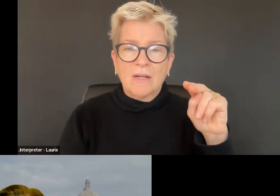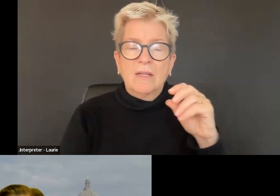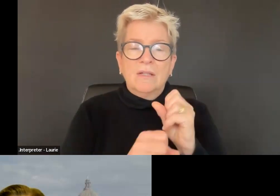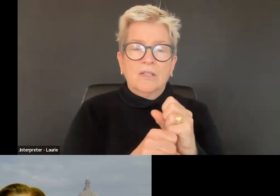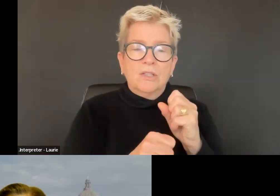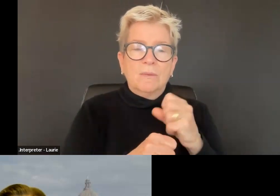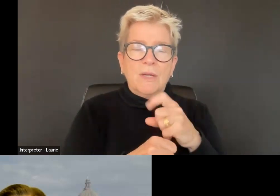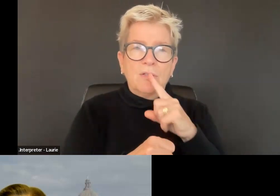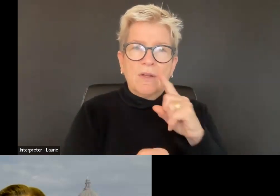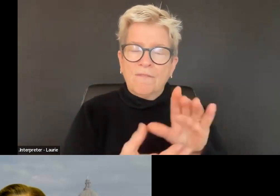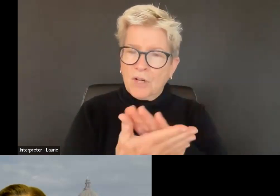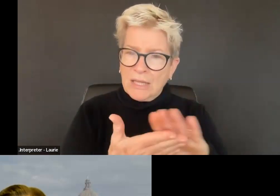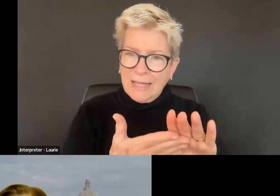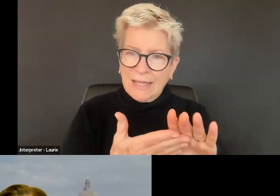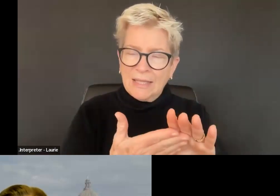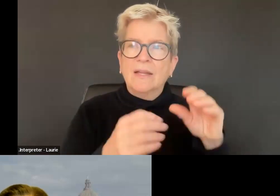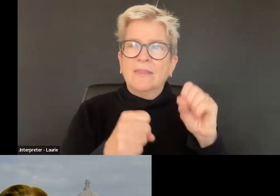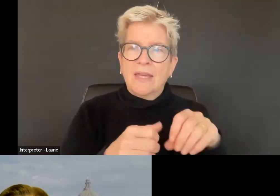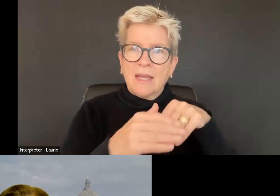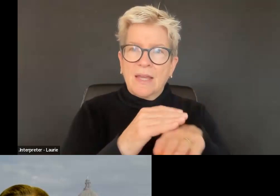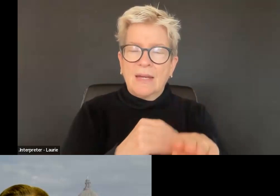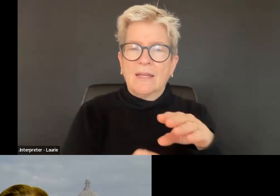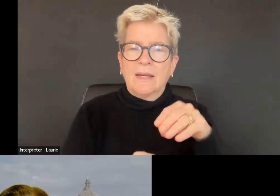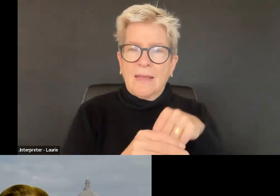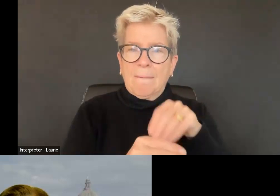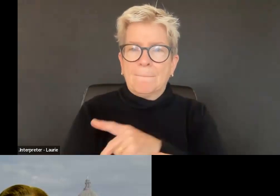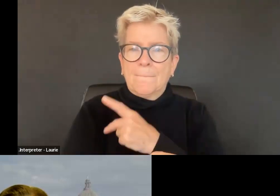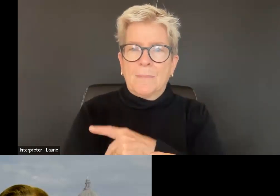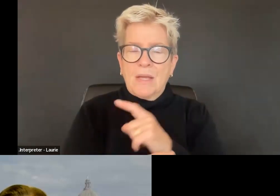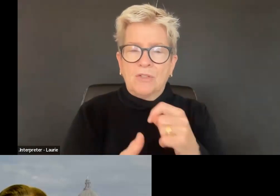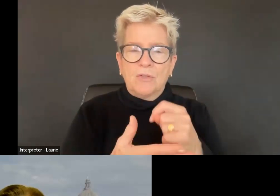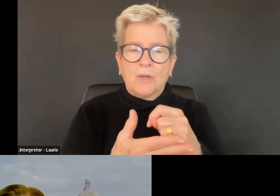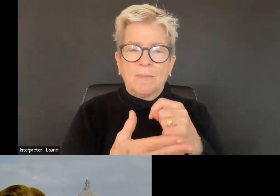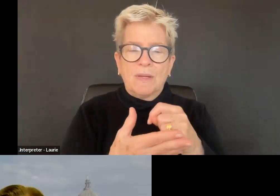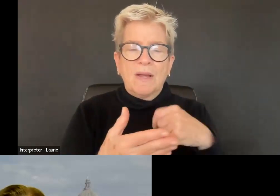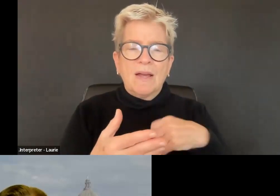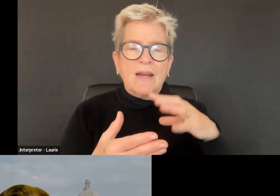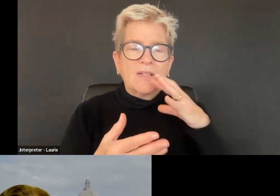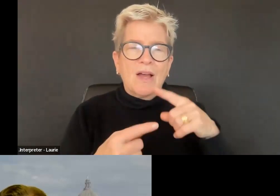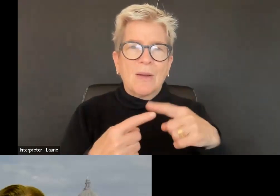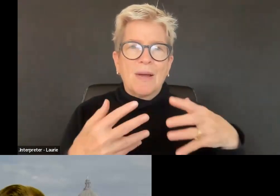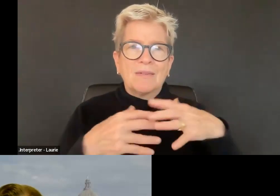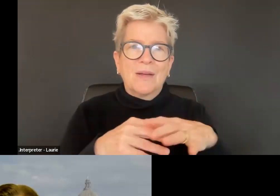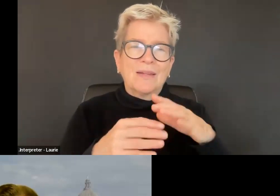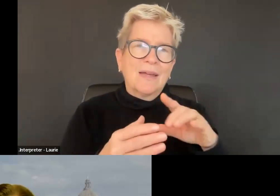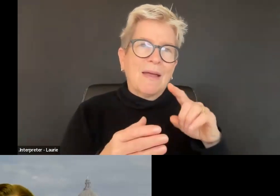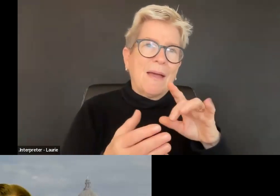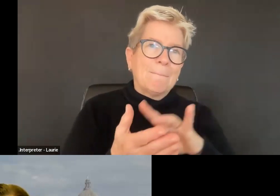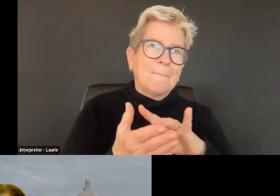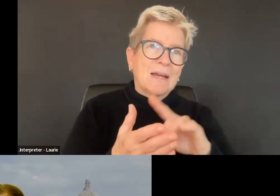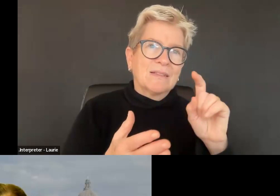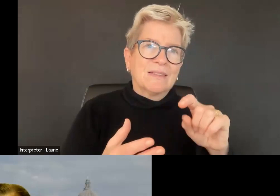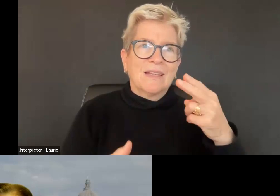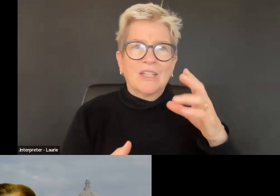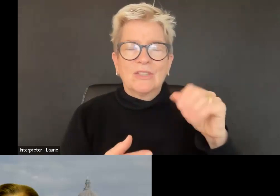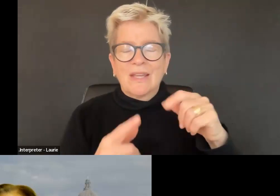they're clean, can get inpatient treatment. Because and I can talk about integration and medical necessity and HCA and DOH. I've